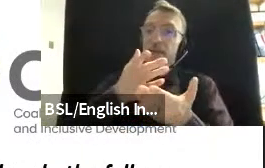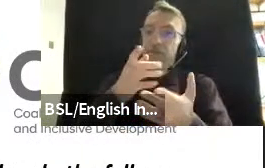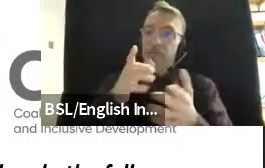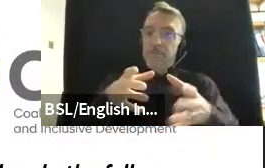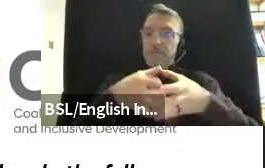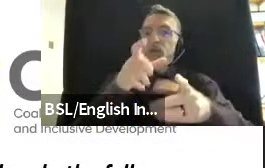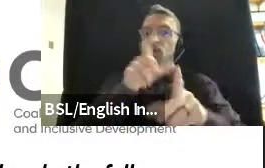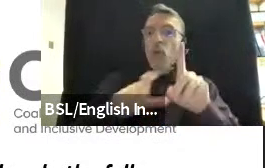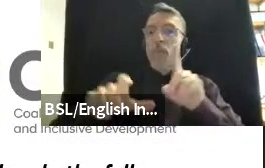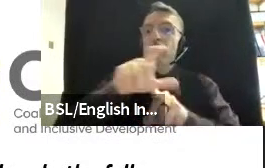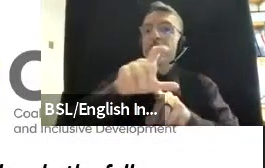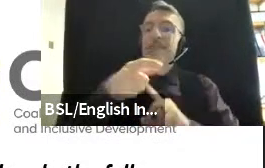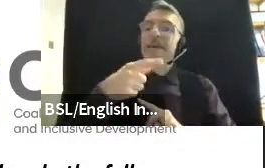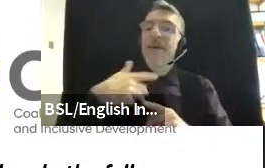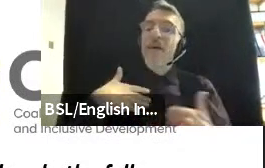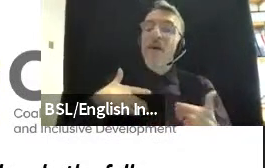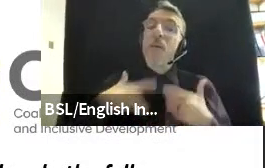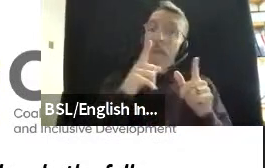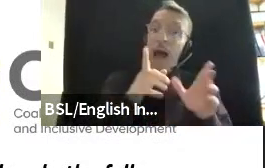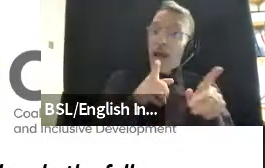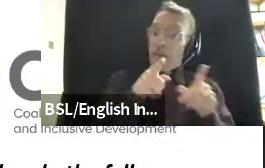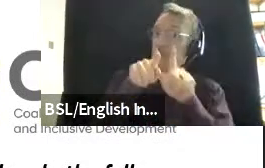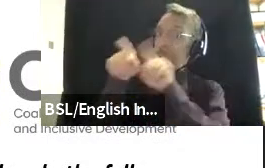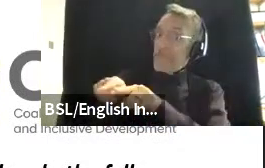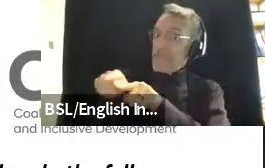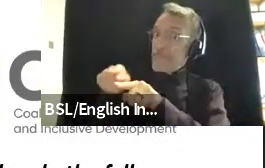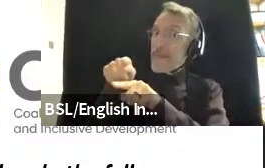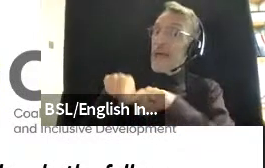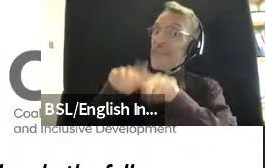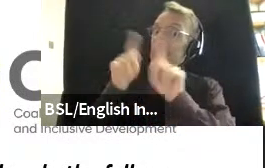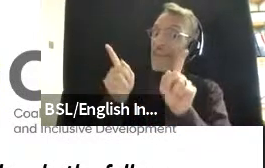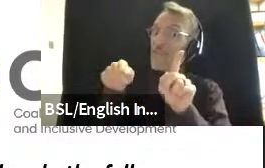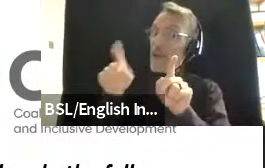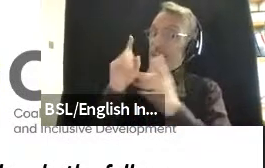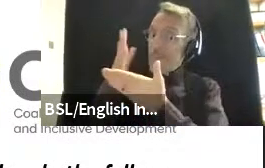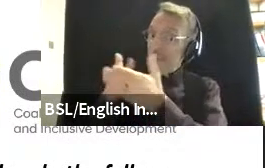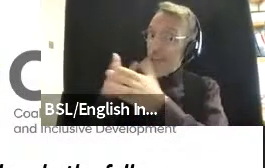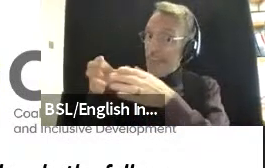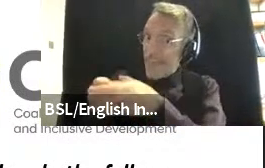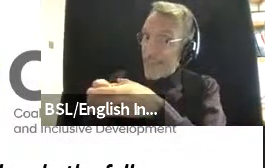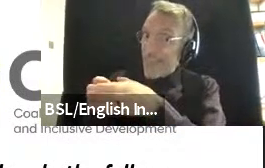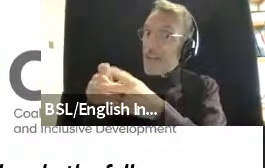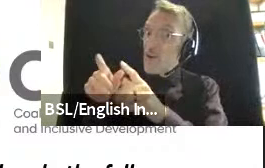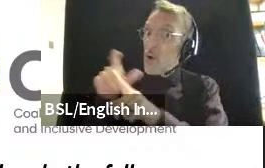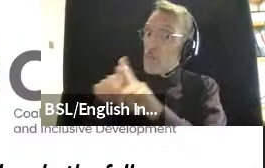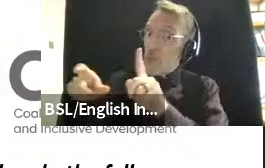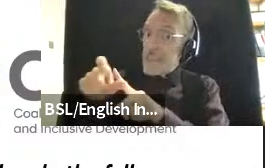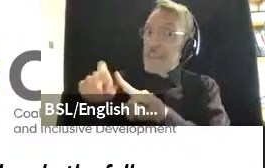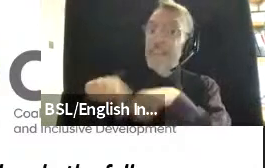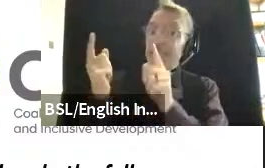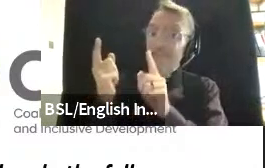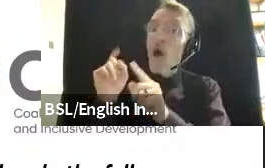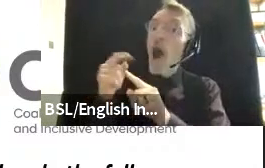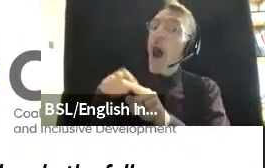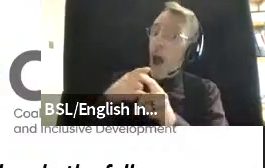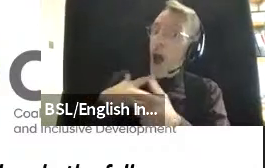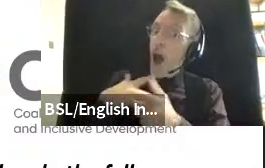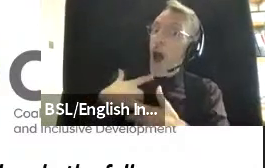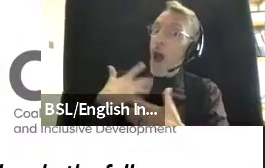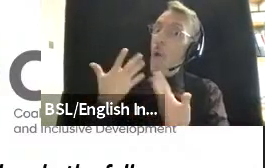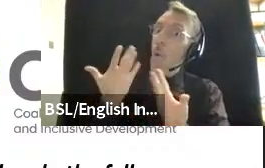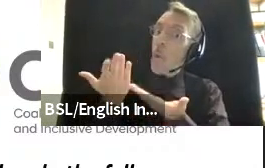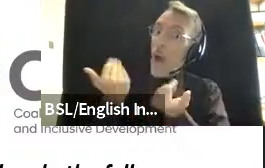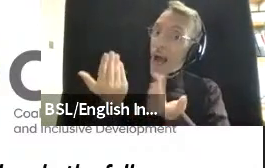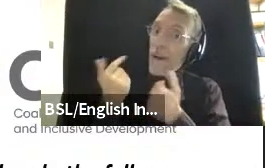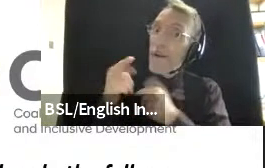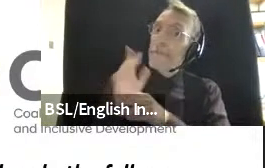they mentioned feeling welcomed by other faith communities or other denominations, especially when it came to their